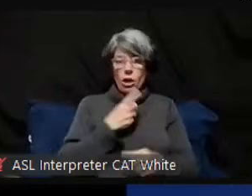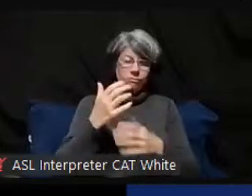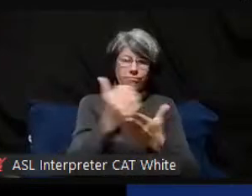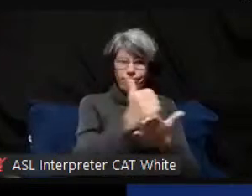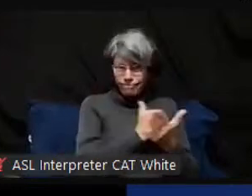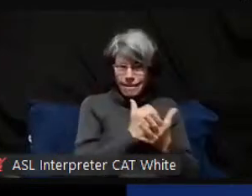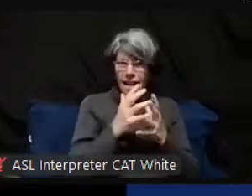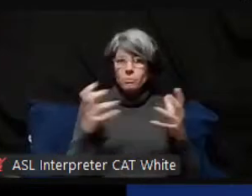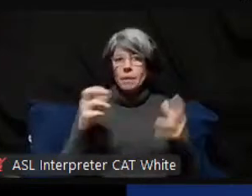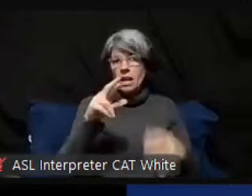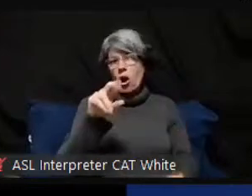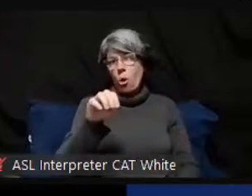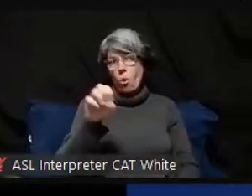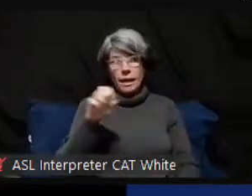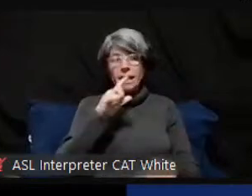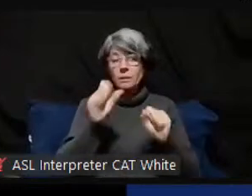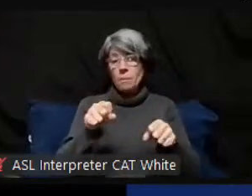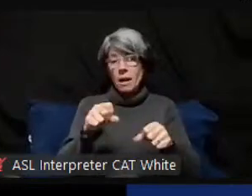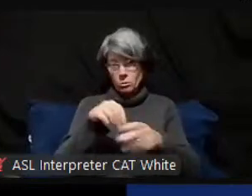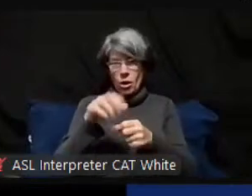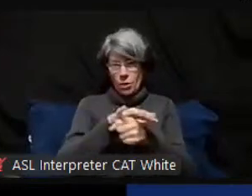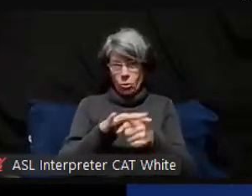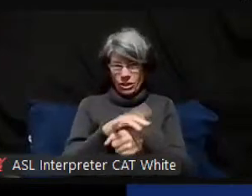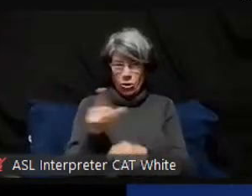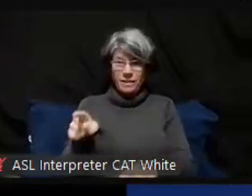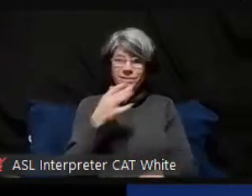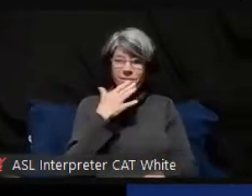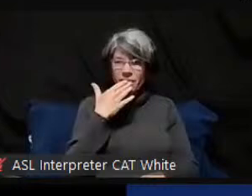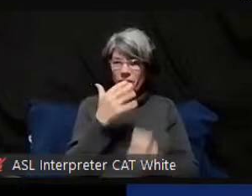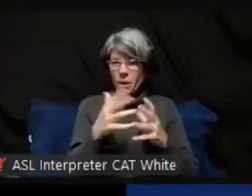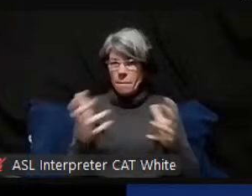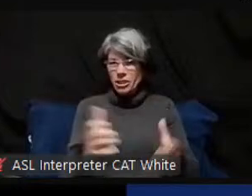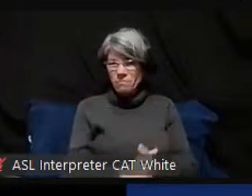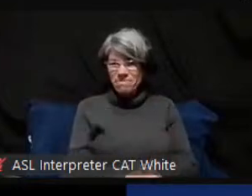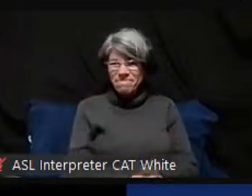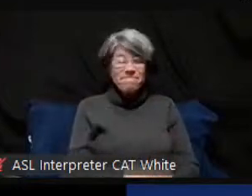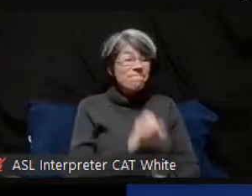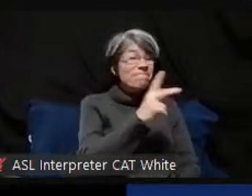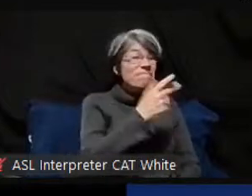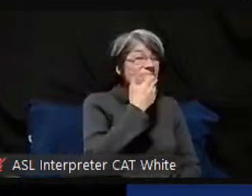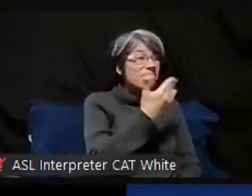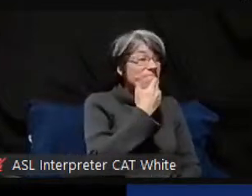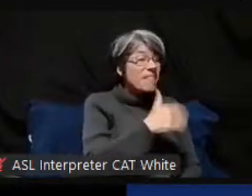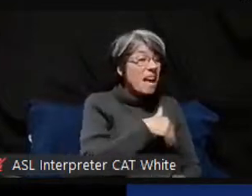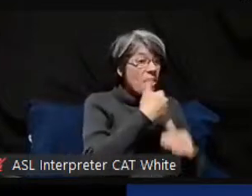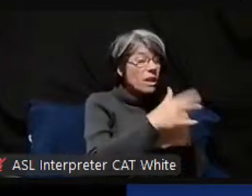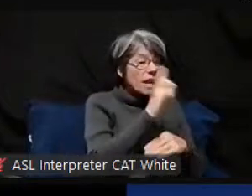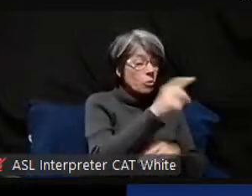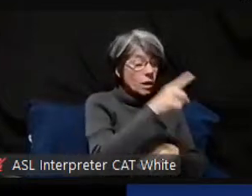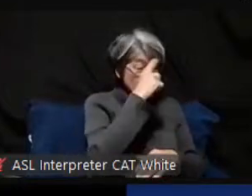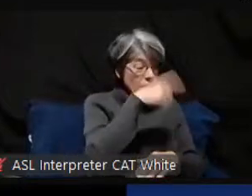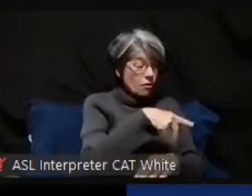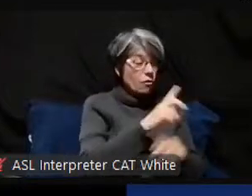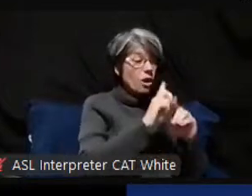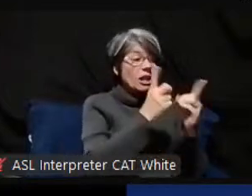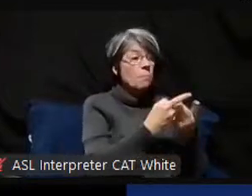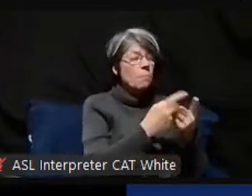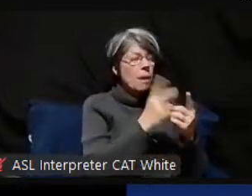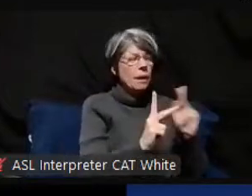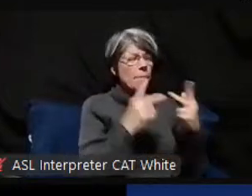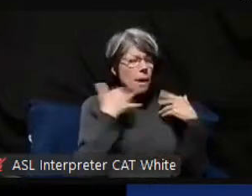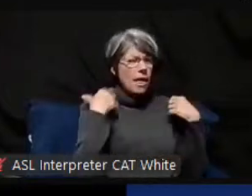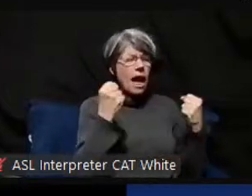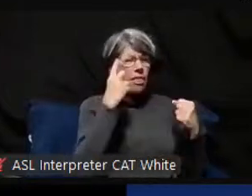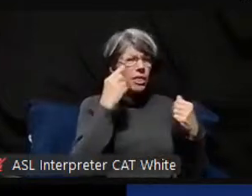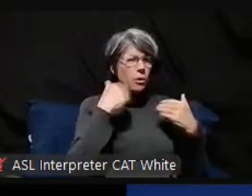many ROEs as possible in these areas. Thank you. Thank you. And the next question is for the Department of Public Health. I believe we have